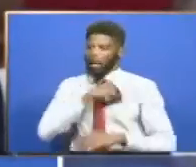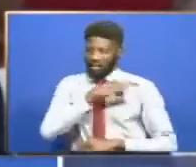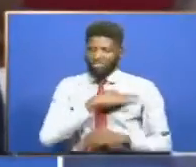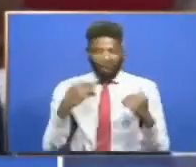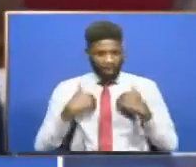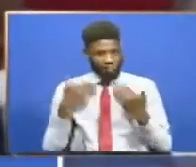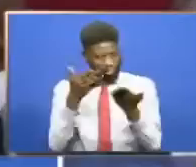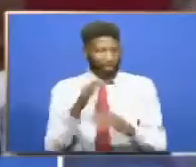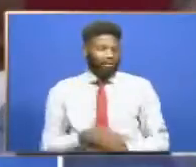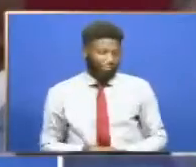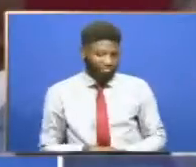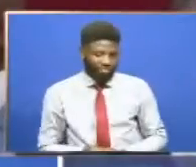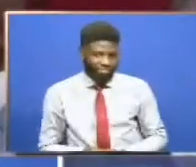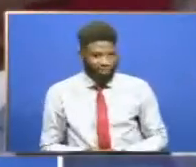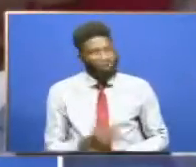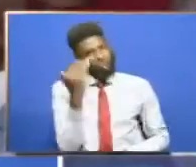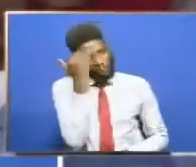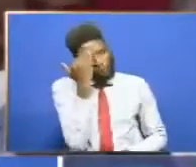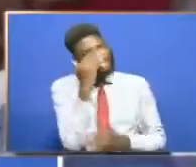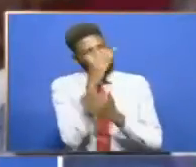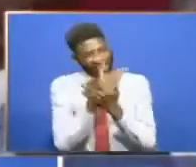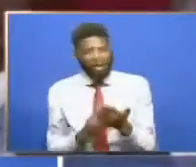they can use this to